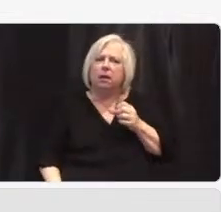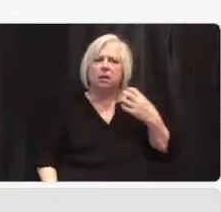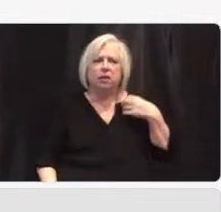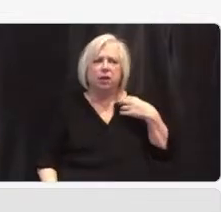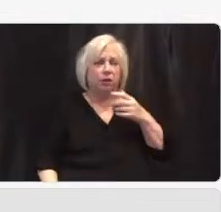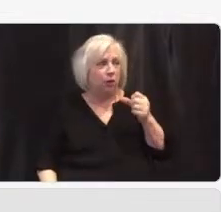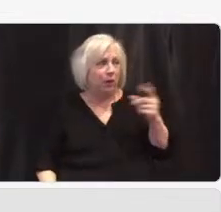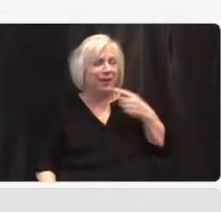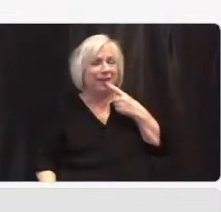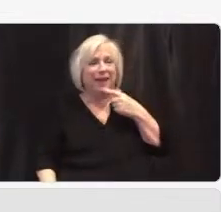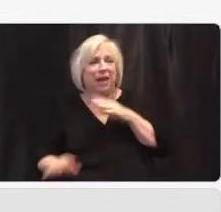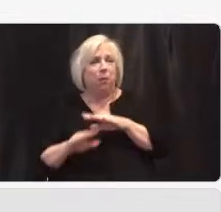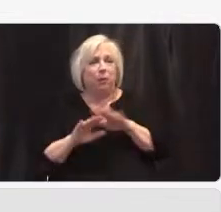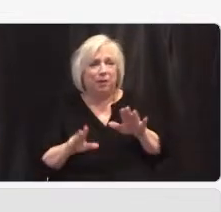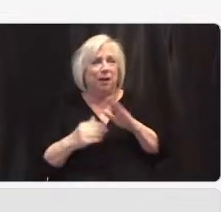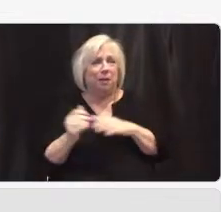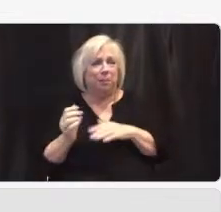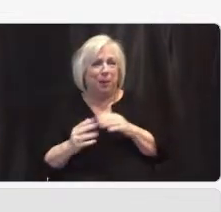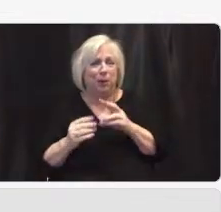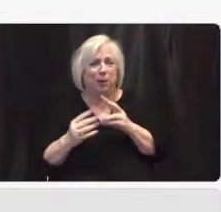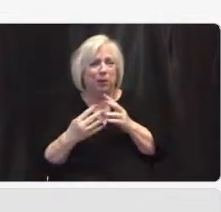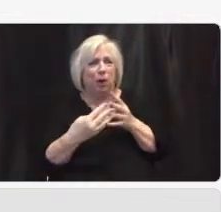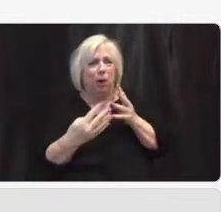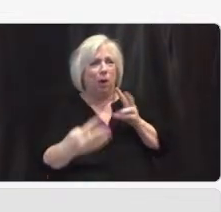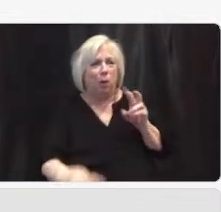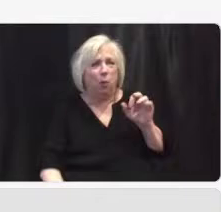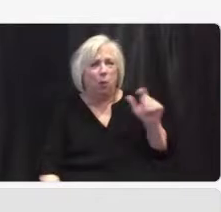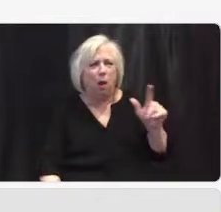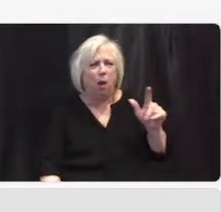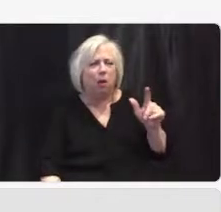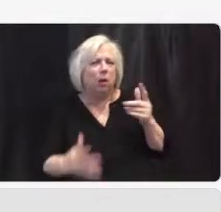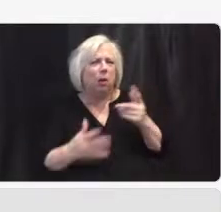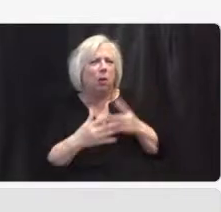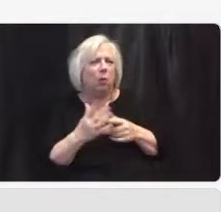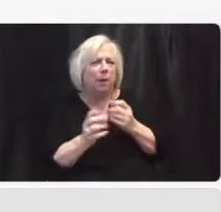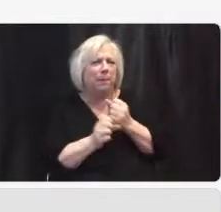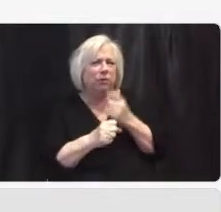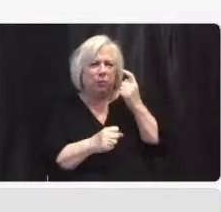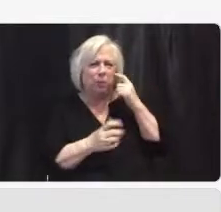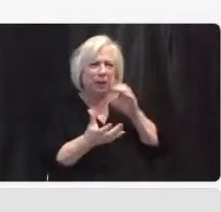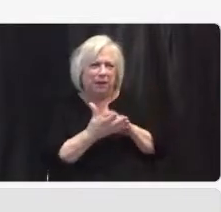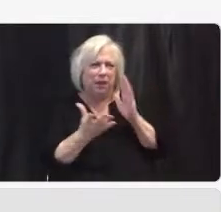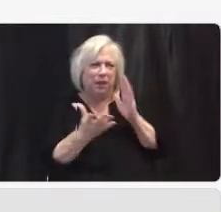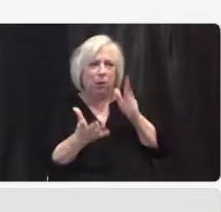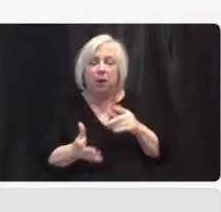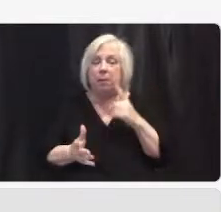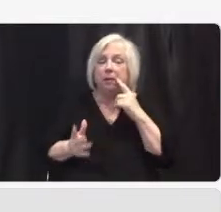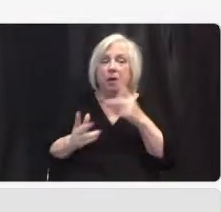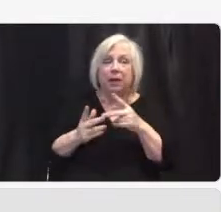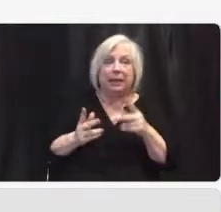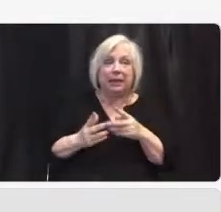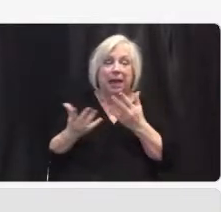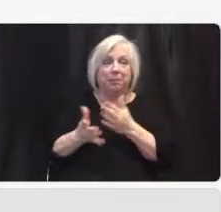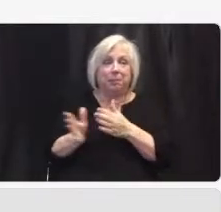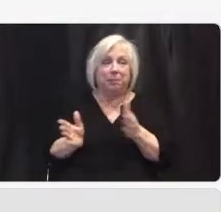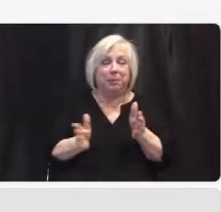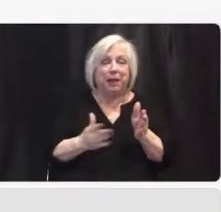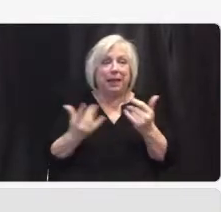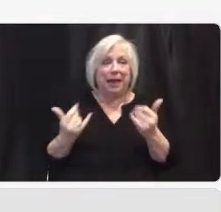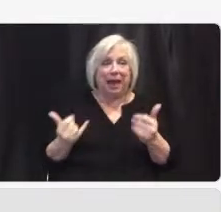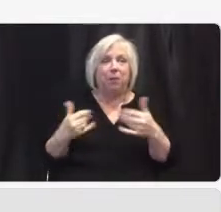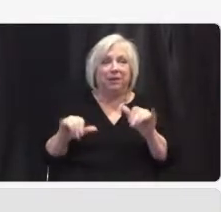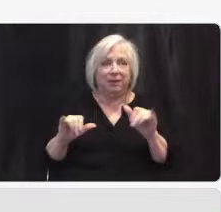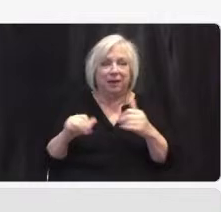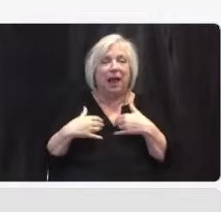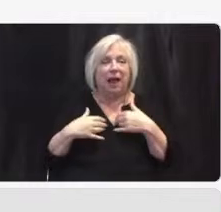not going to build a wall. What would lead you to believe that he is in fact? Because on his site plan right now, there's still a concrete block